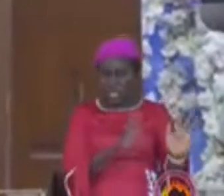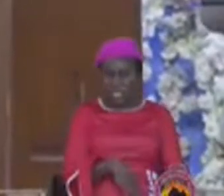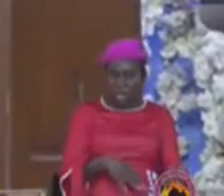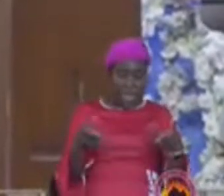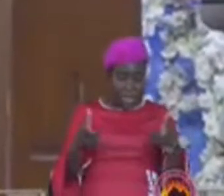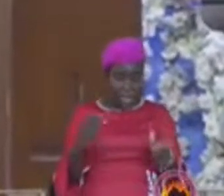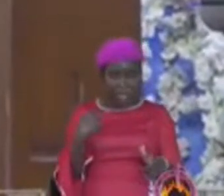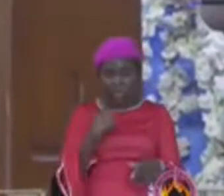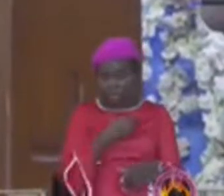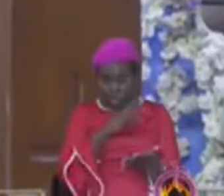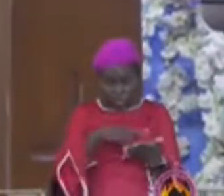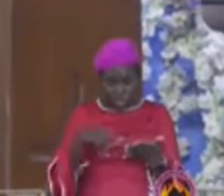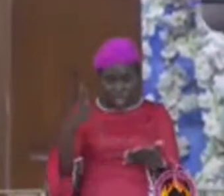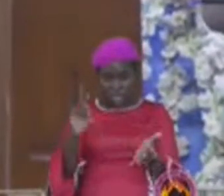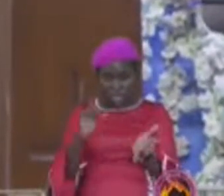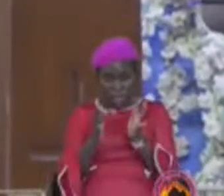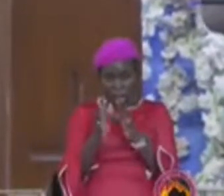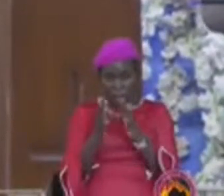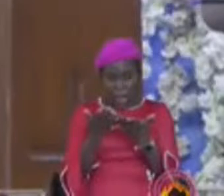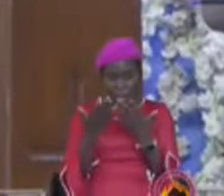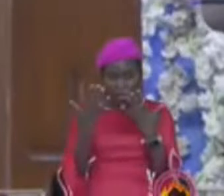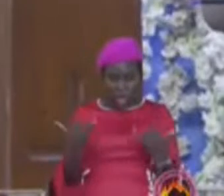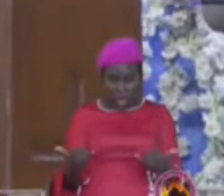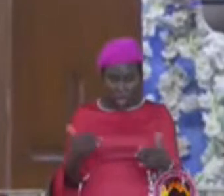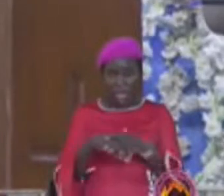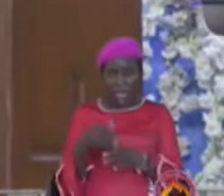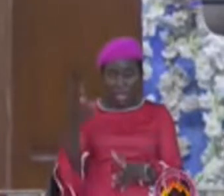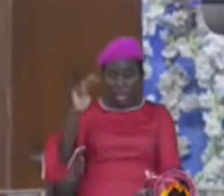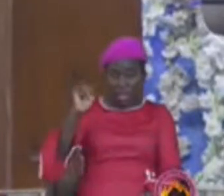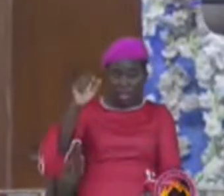Look at this Bible. Look at the scriptures in